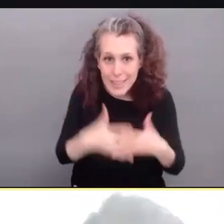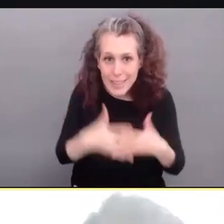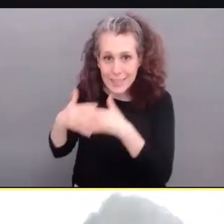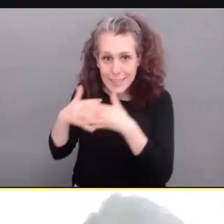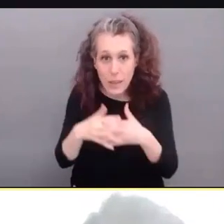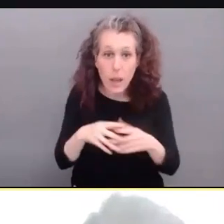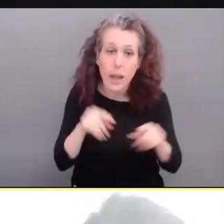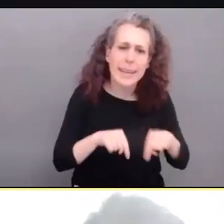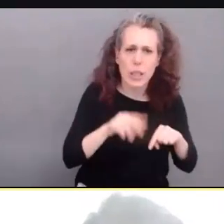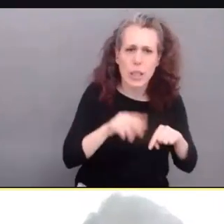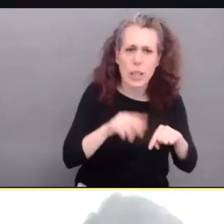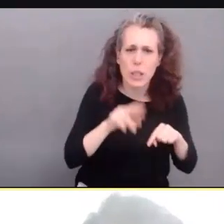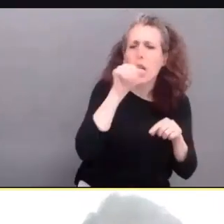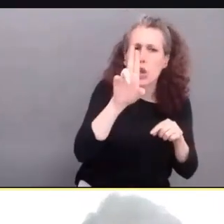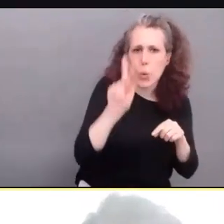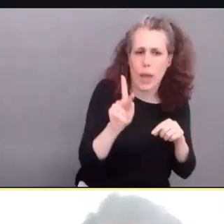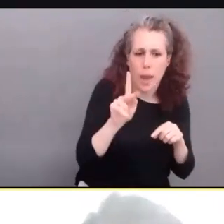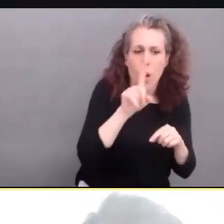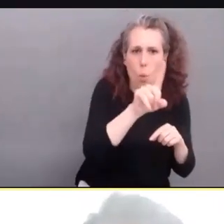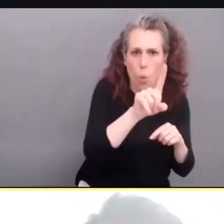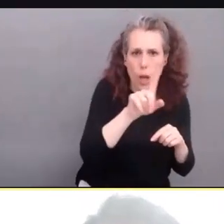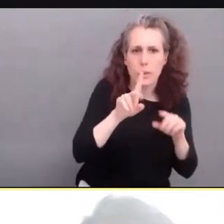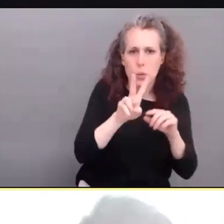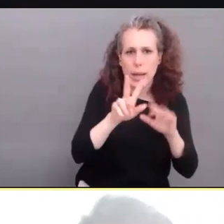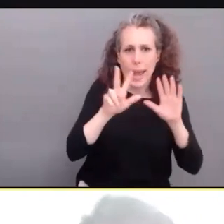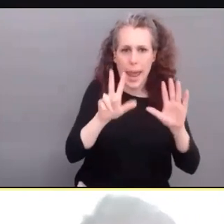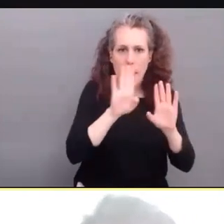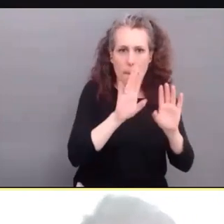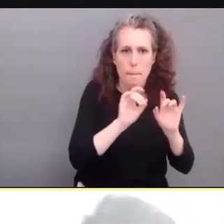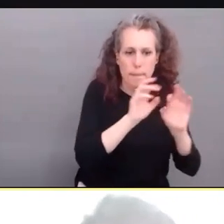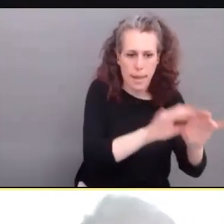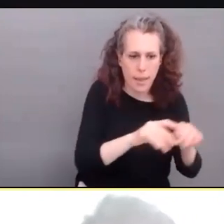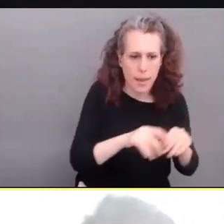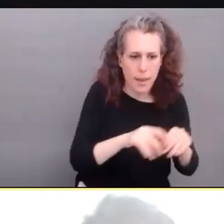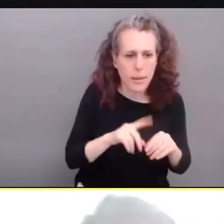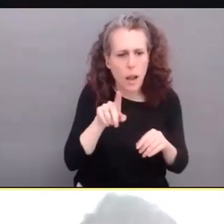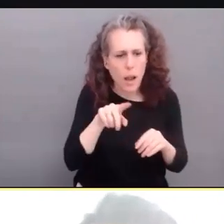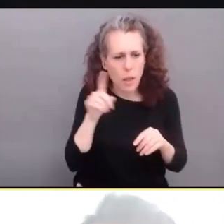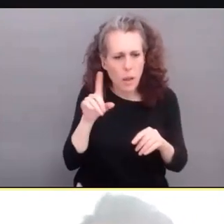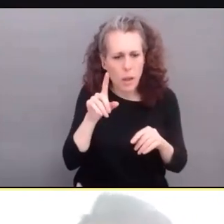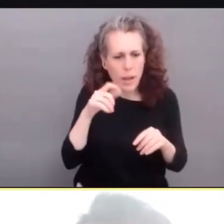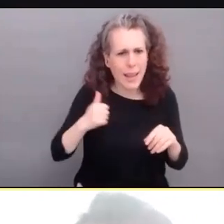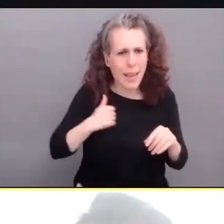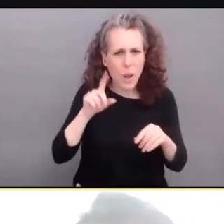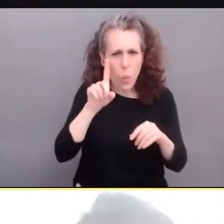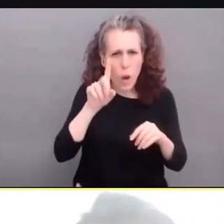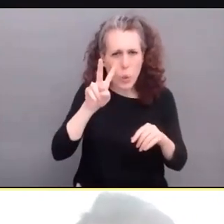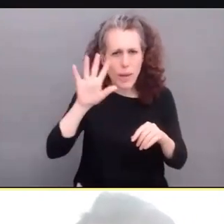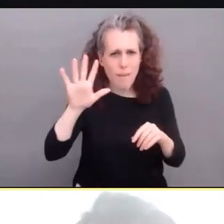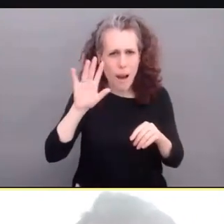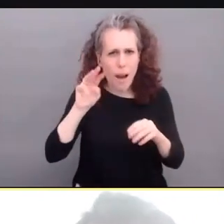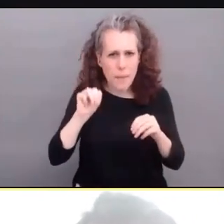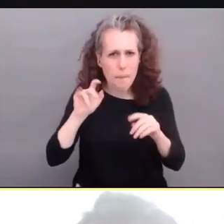it's 128 billion. In Canada, it was calculated to be 25 billion. So as we see, it's a